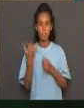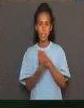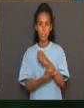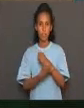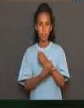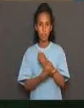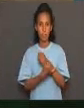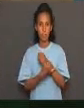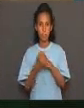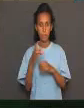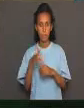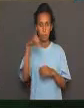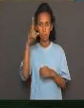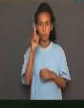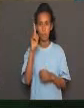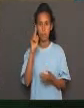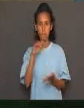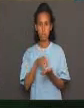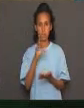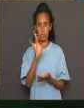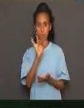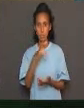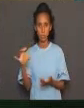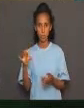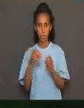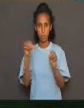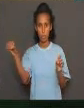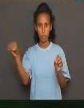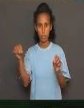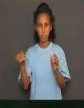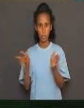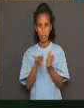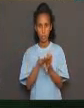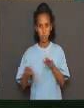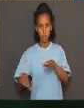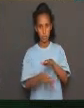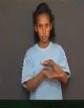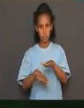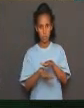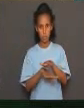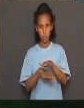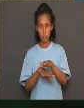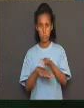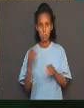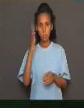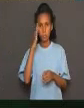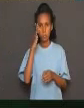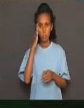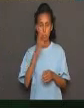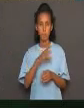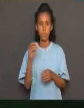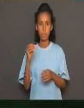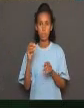regions above 1,800 meters above sea level, are known for their